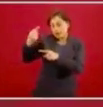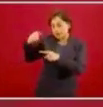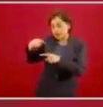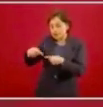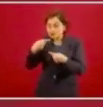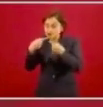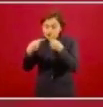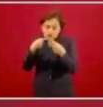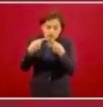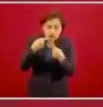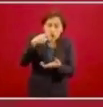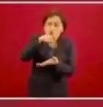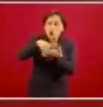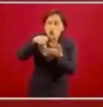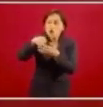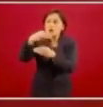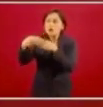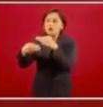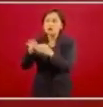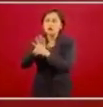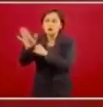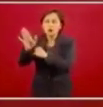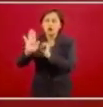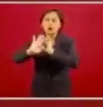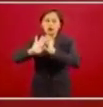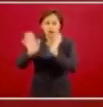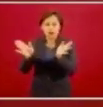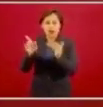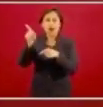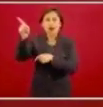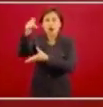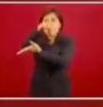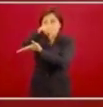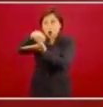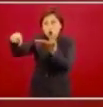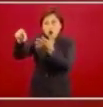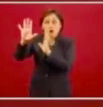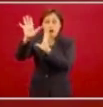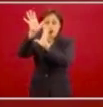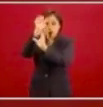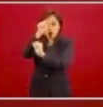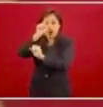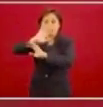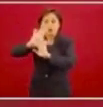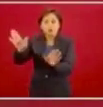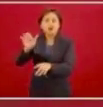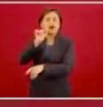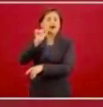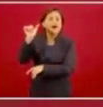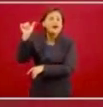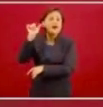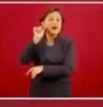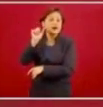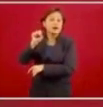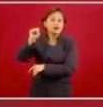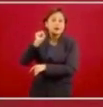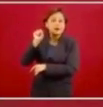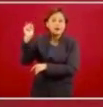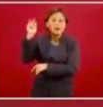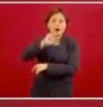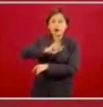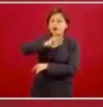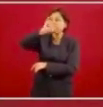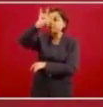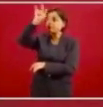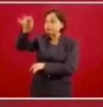team that for weeks has been analyzing all of the equipment that was going to be purchased